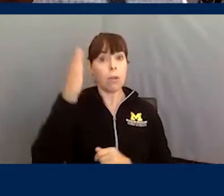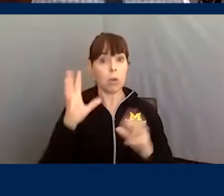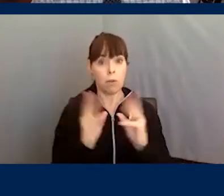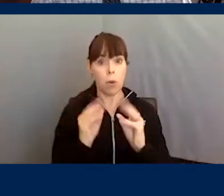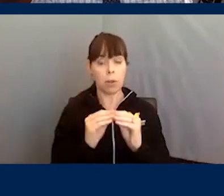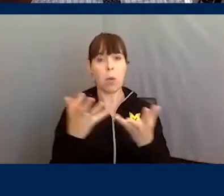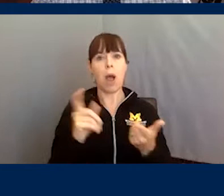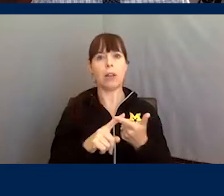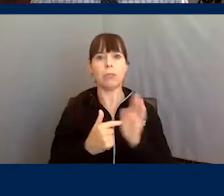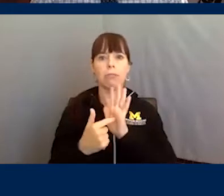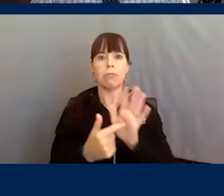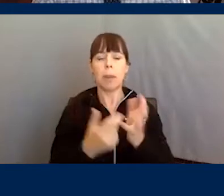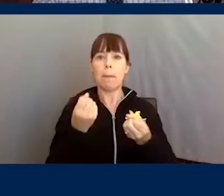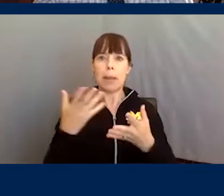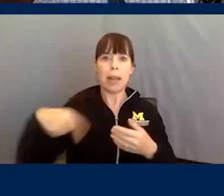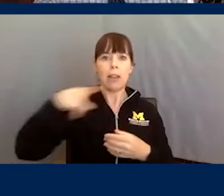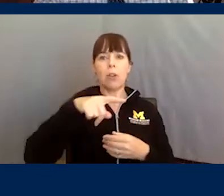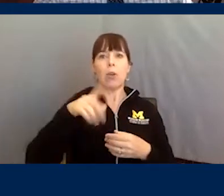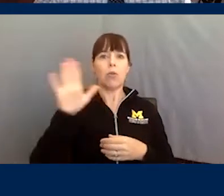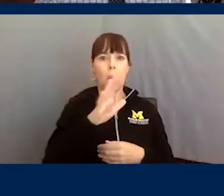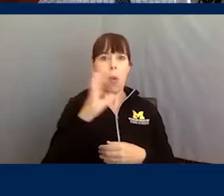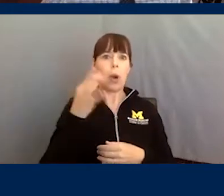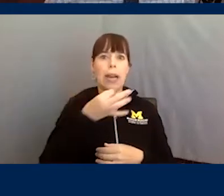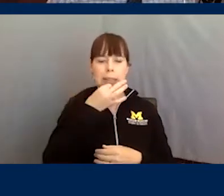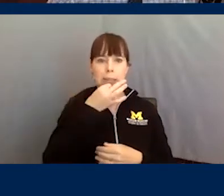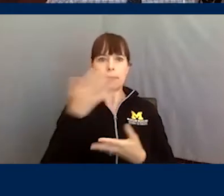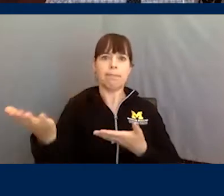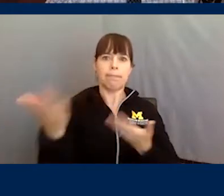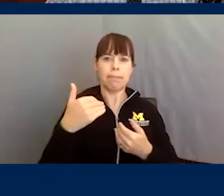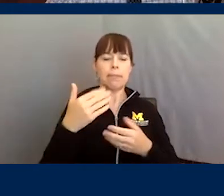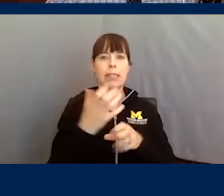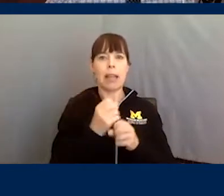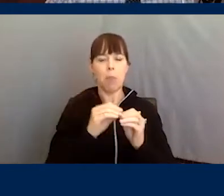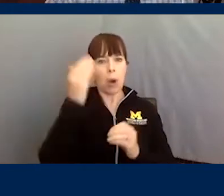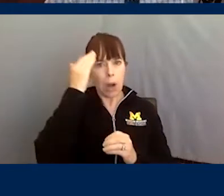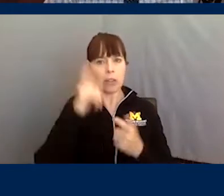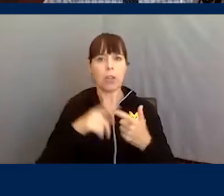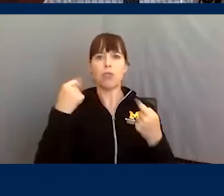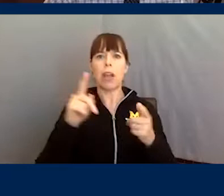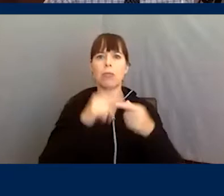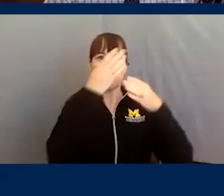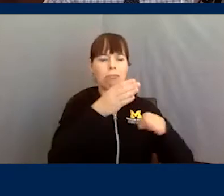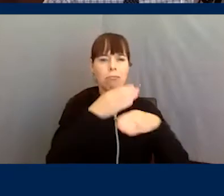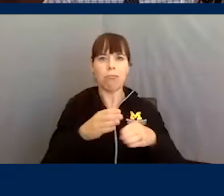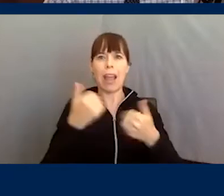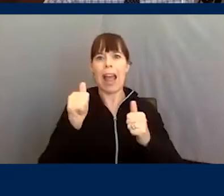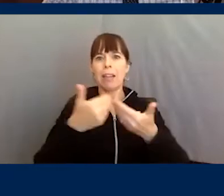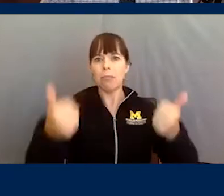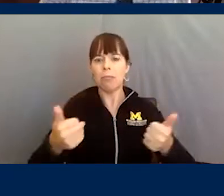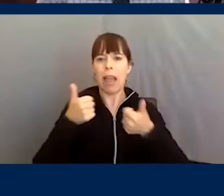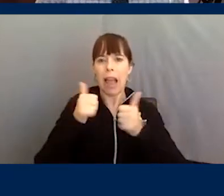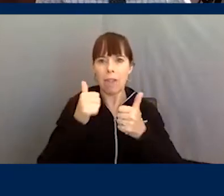bring forward many of you and your expertise in this area to increase awareness, bring down the silos of efforts, and to learn how we